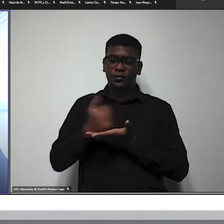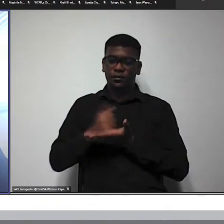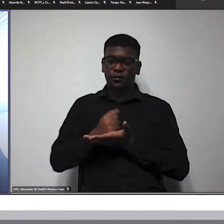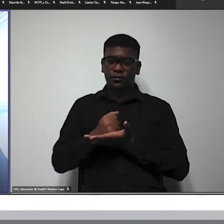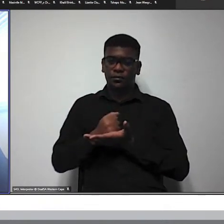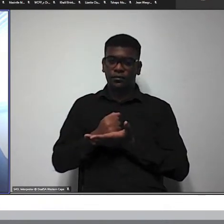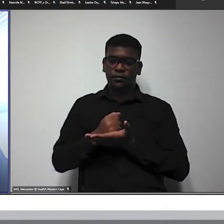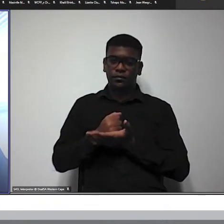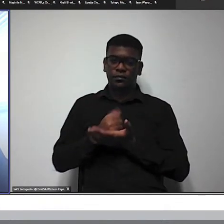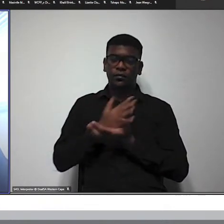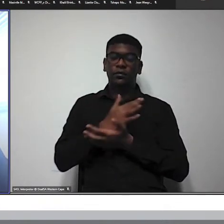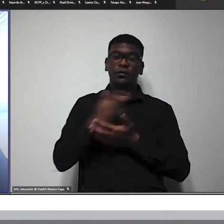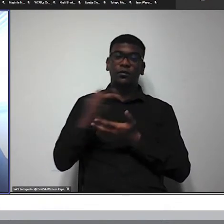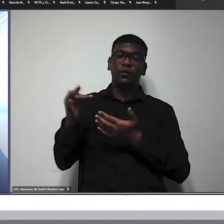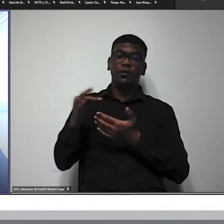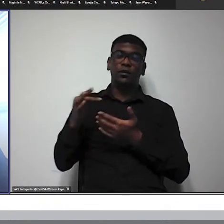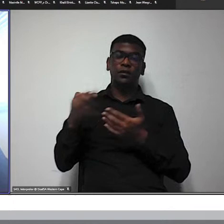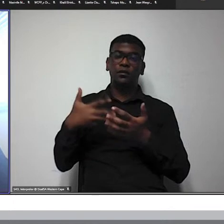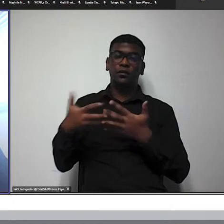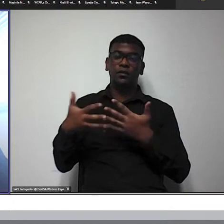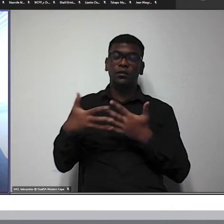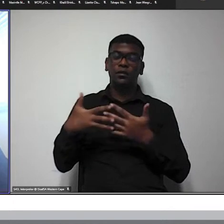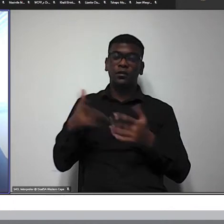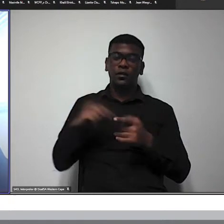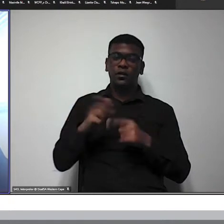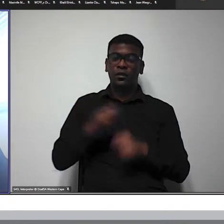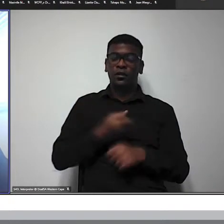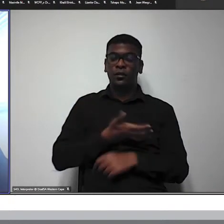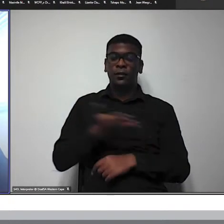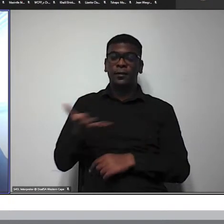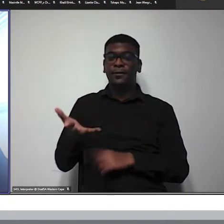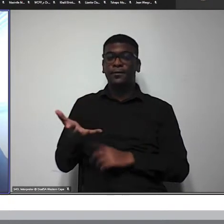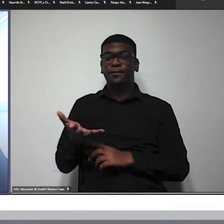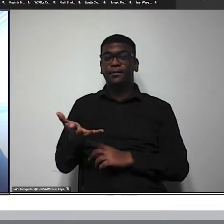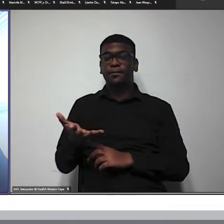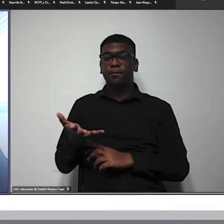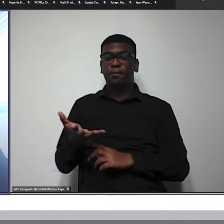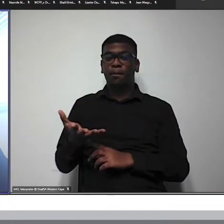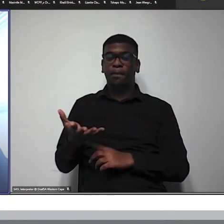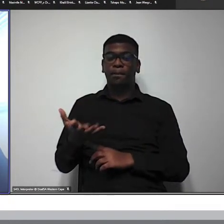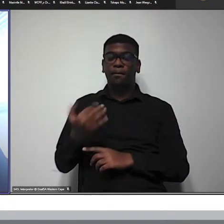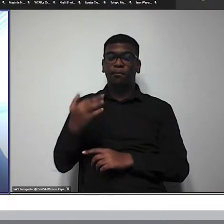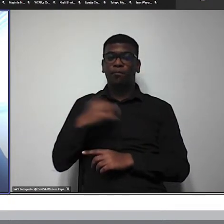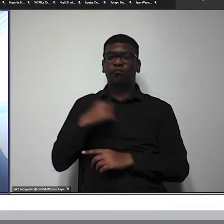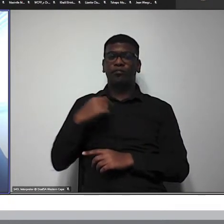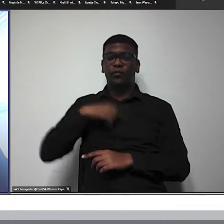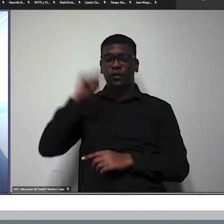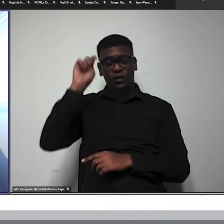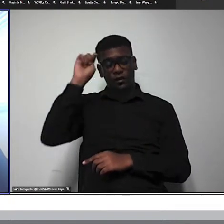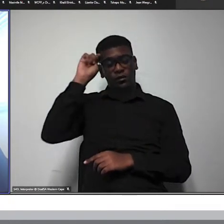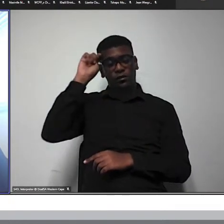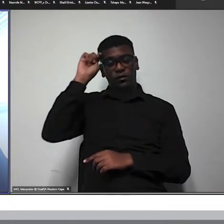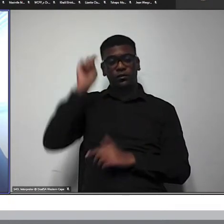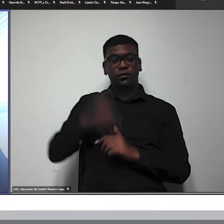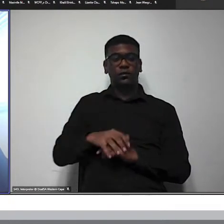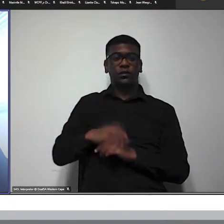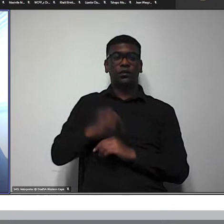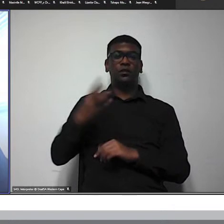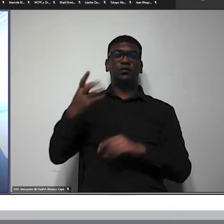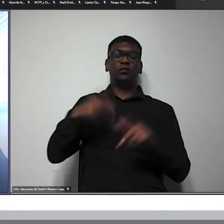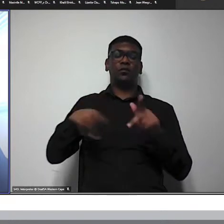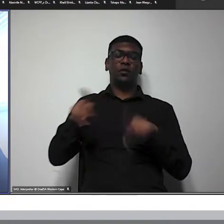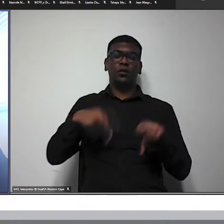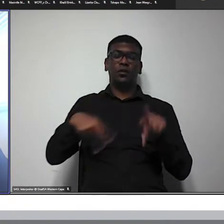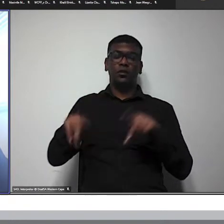from production. And generally, you know, I would assume that some actually of the people, you